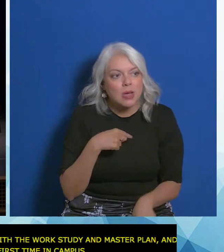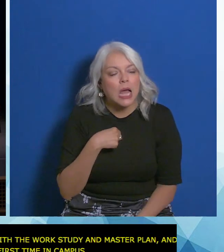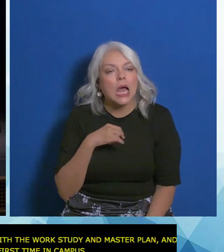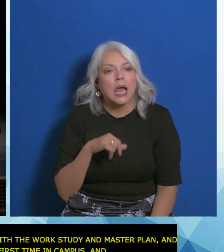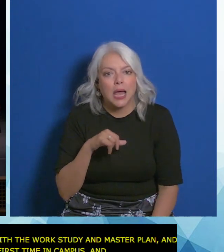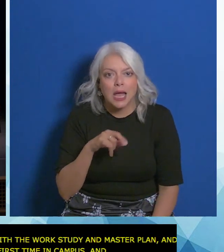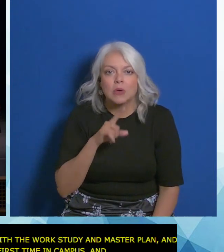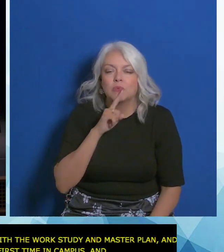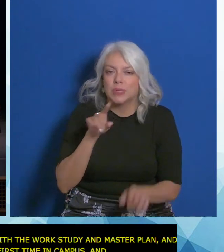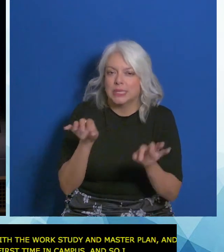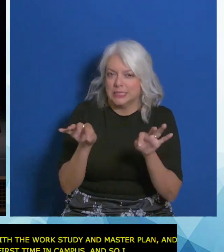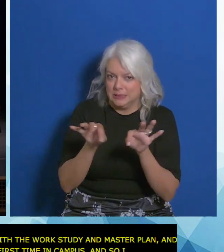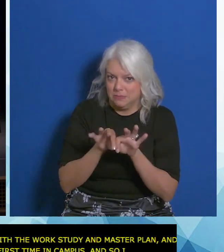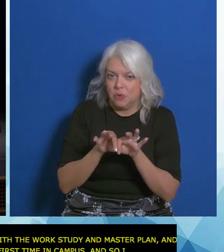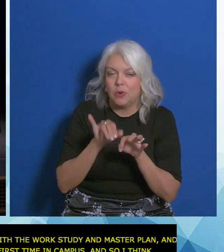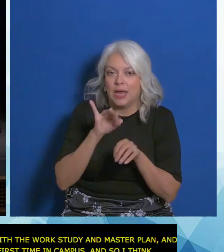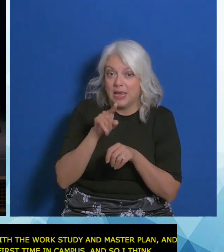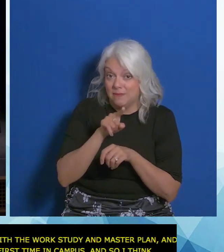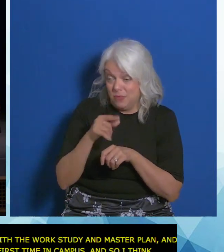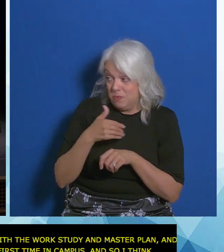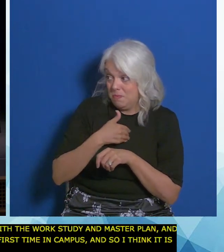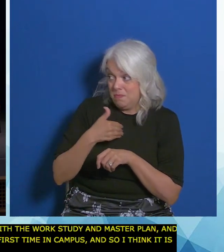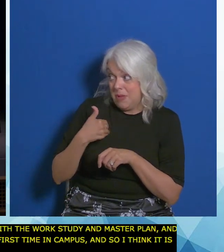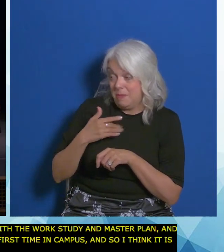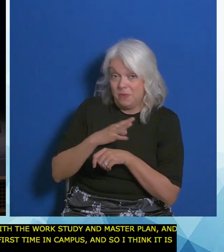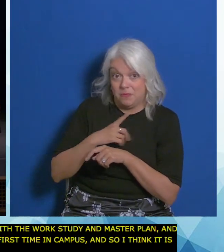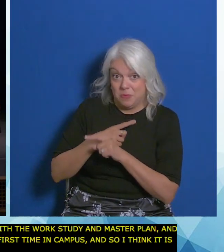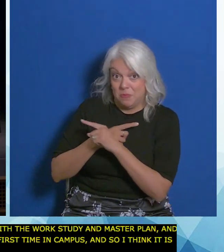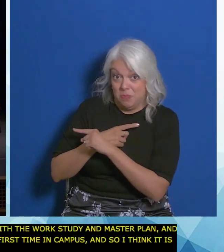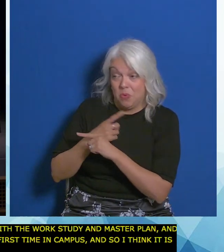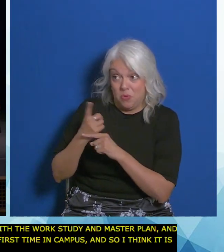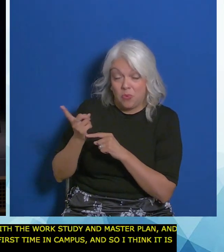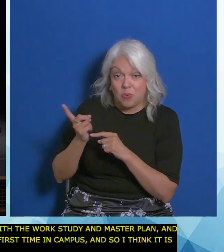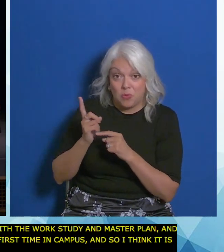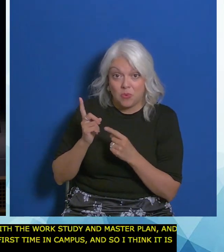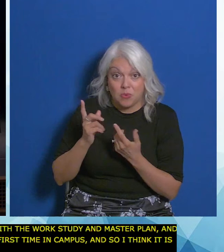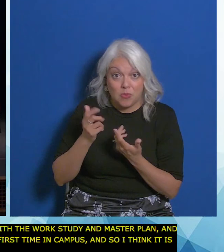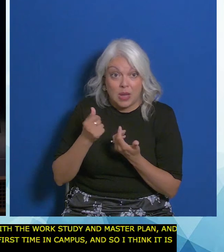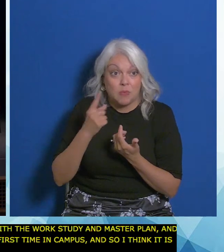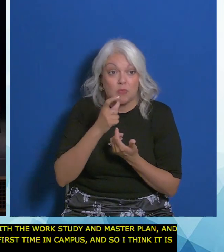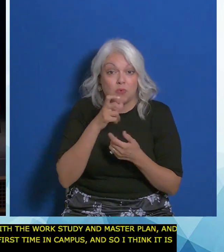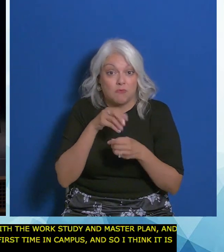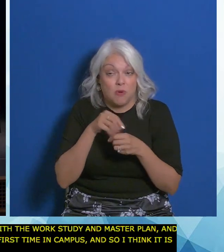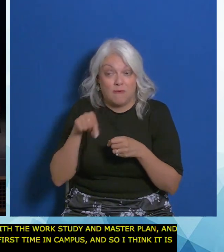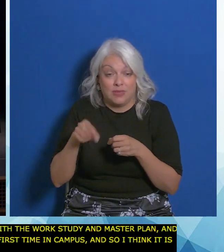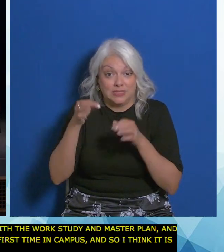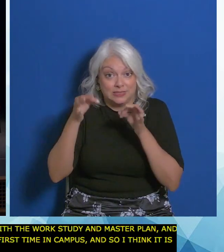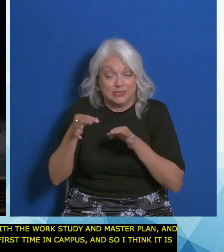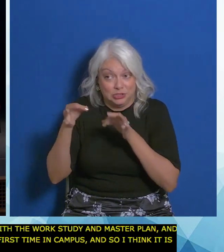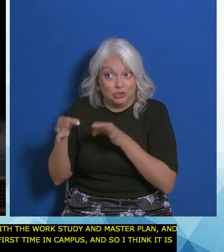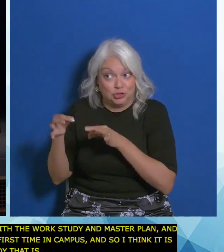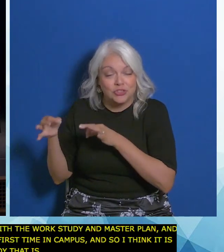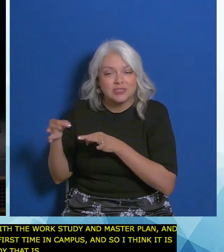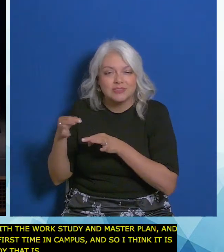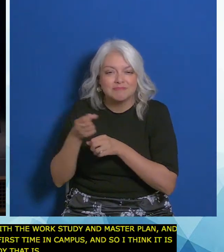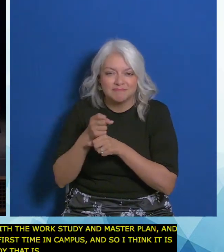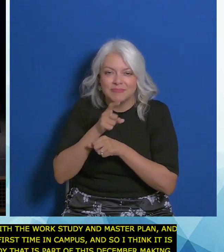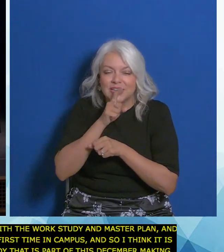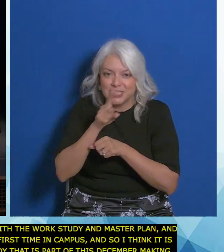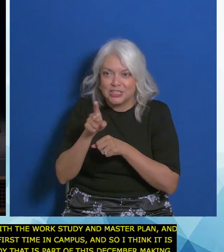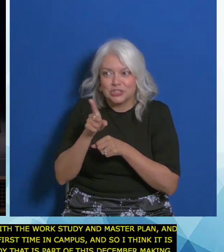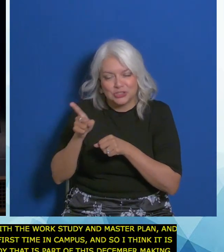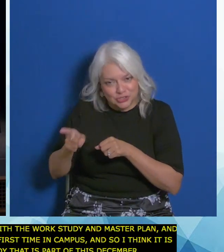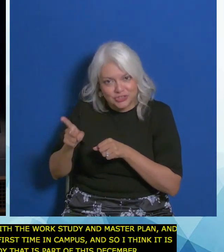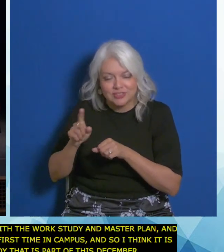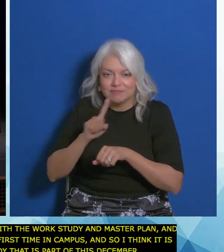I think it's really important if you are a board member here, upcoming, or anybody that's part of this decision making that we're going to move forward